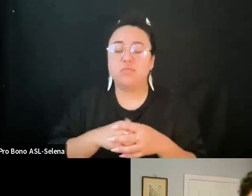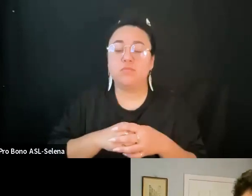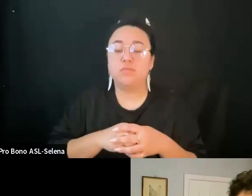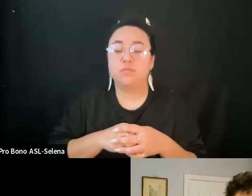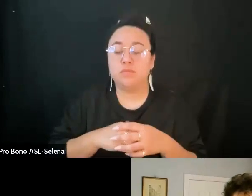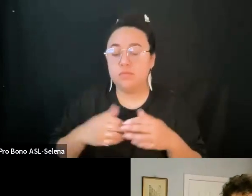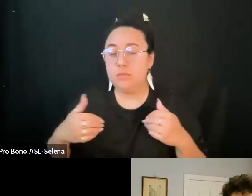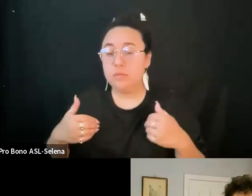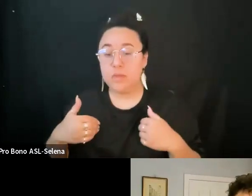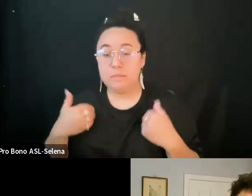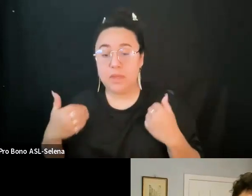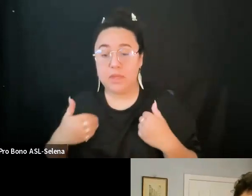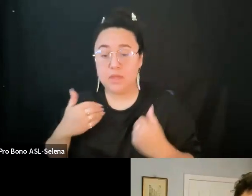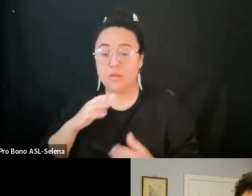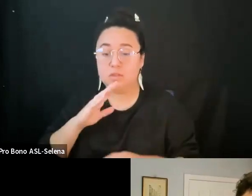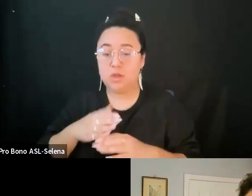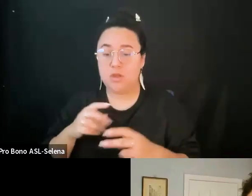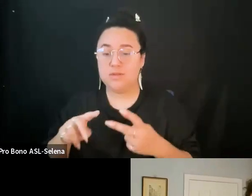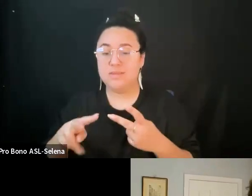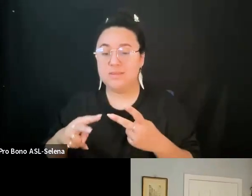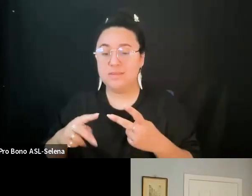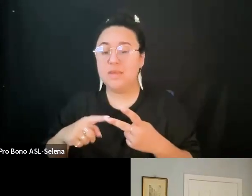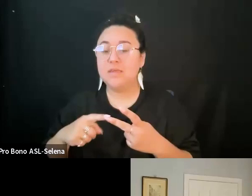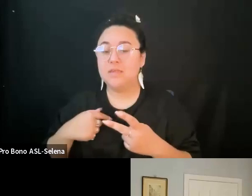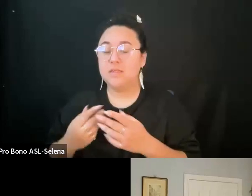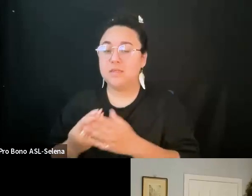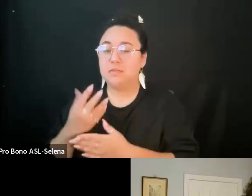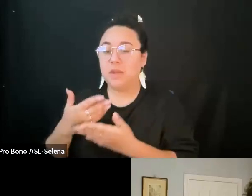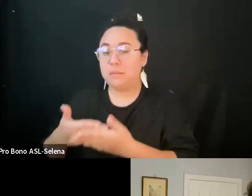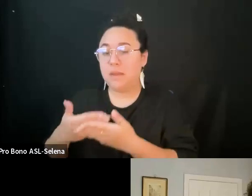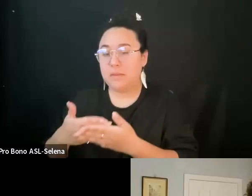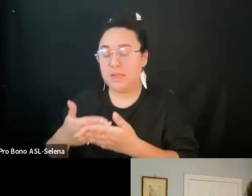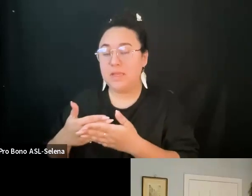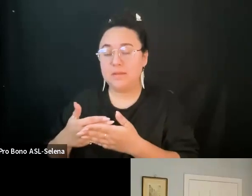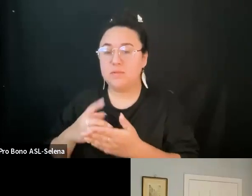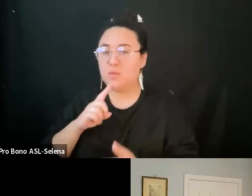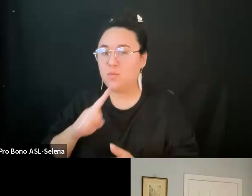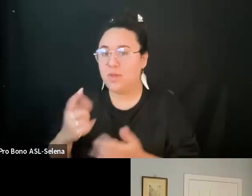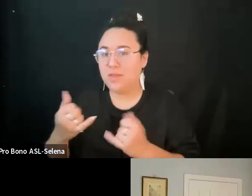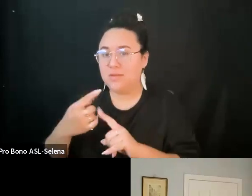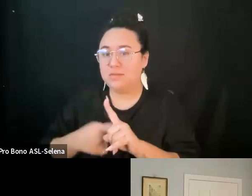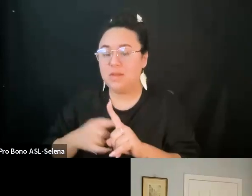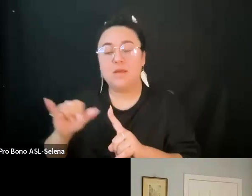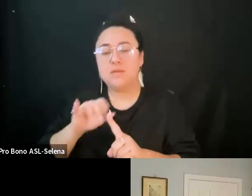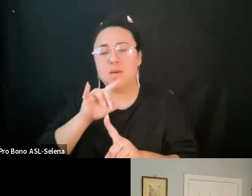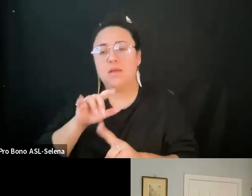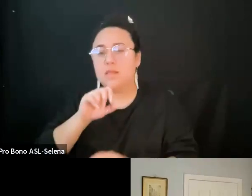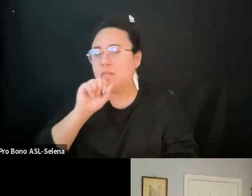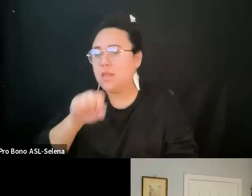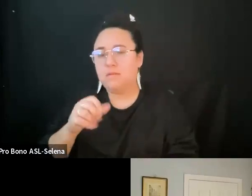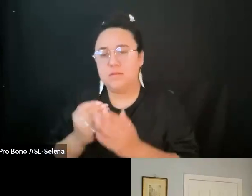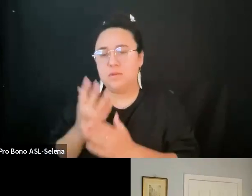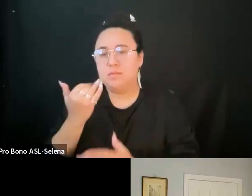my youngest daughter is a spring baby. She's turning 1 later this month. I also love spring for flowers. I'm a